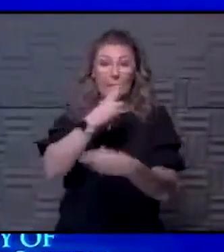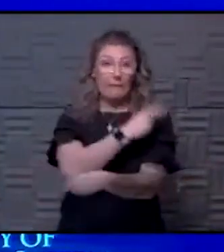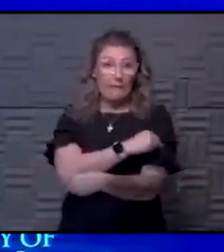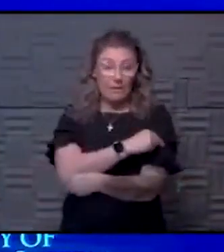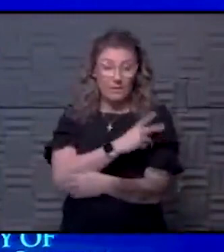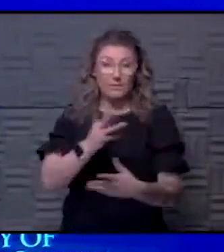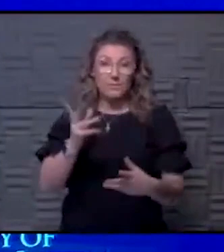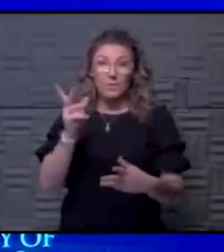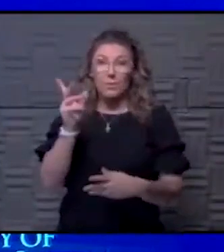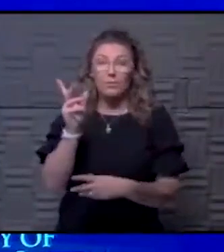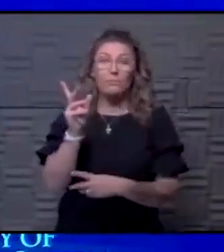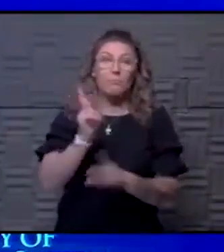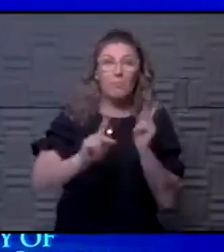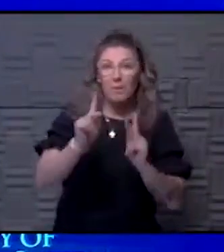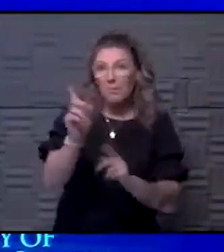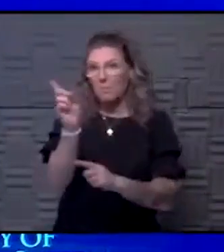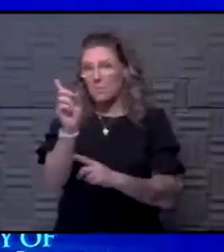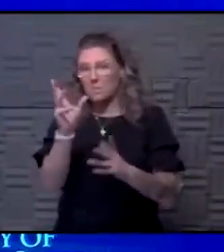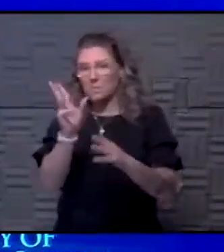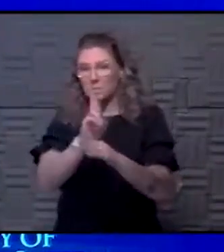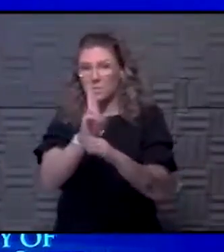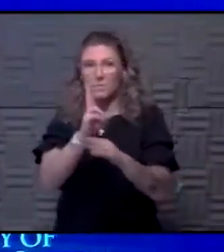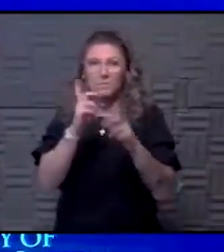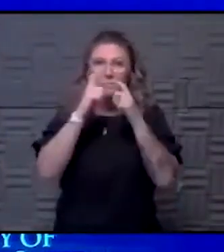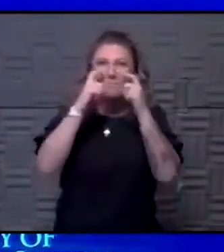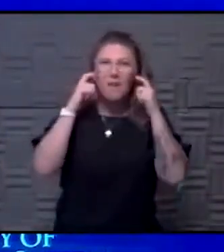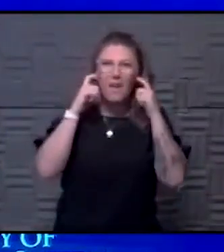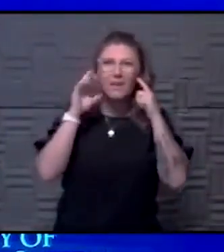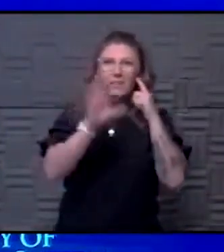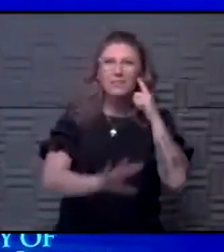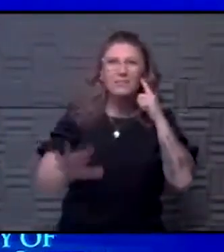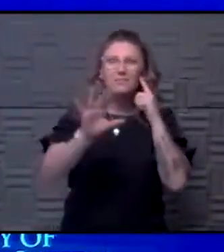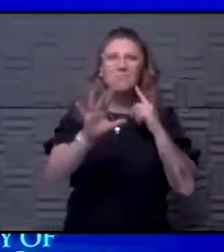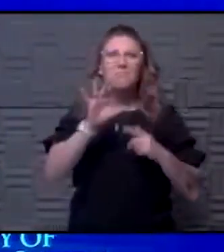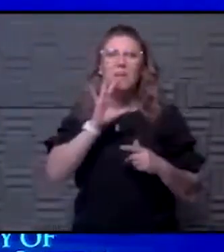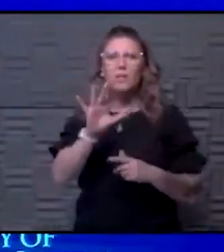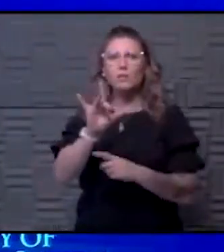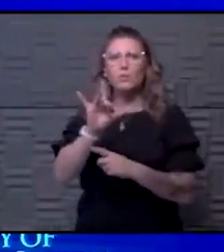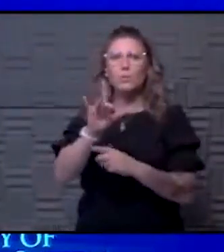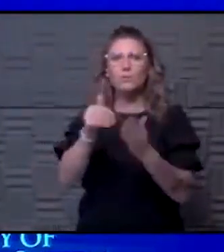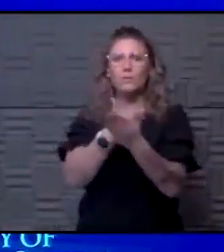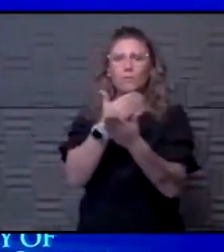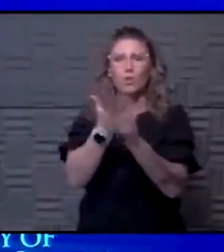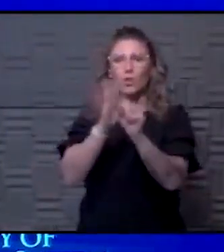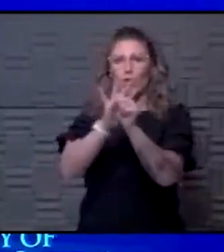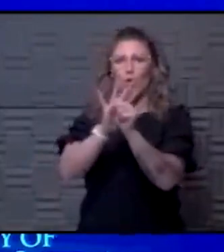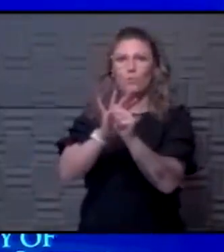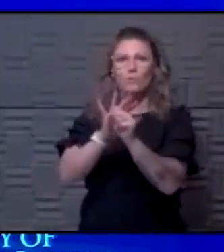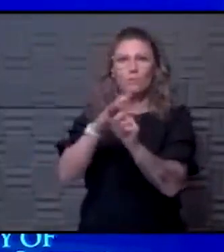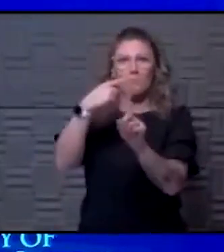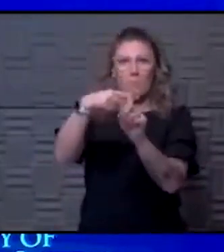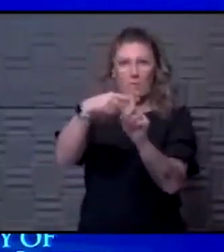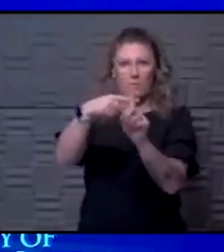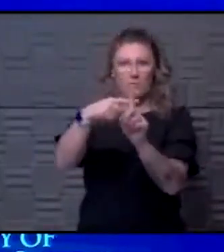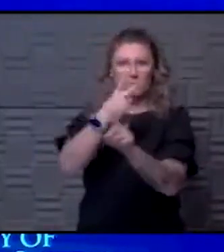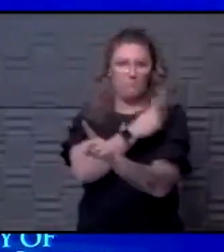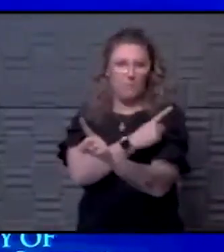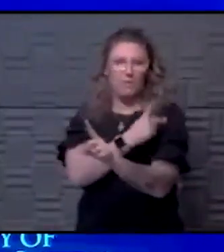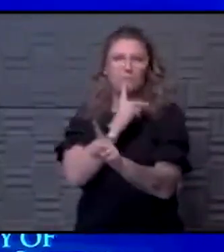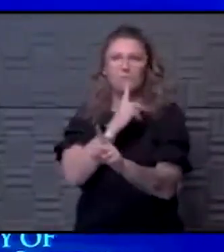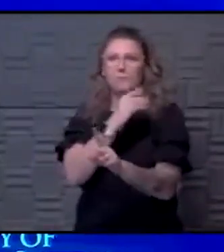people were wearing masks, we would still have about 25 new COVID-positive patients from our own employees every